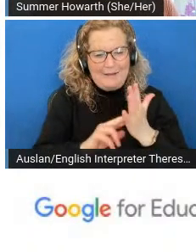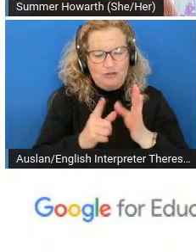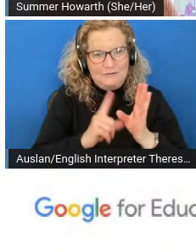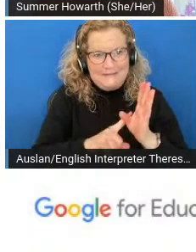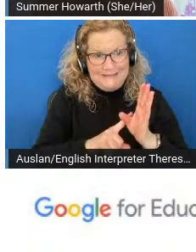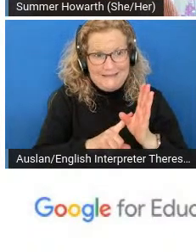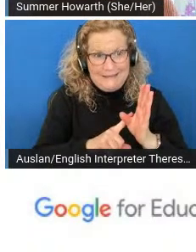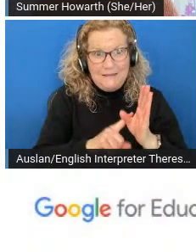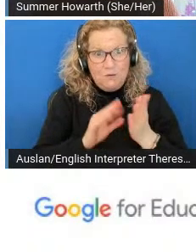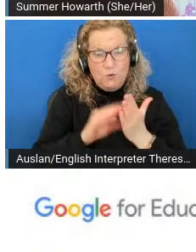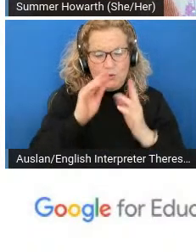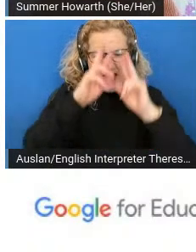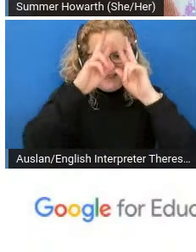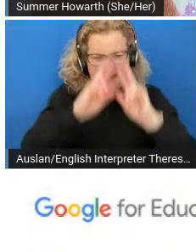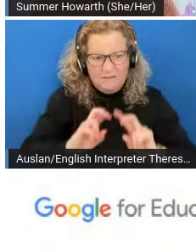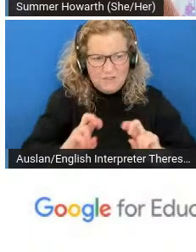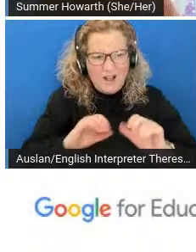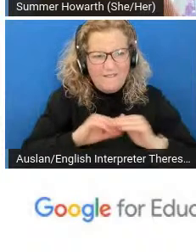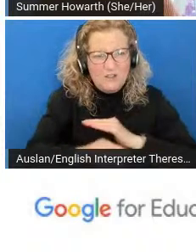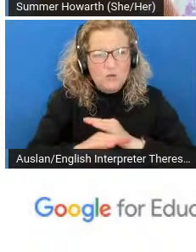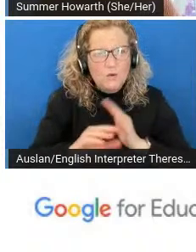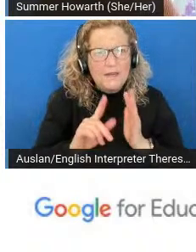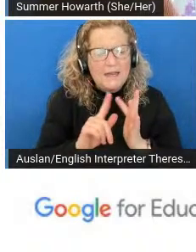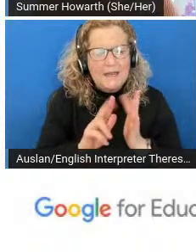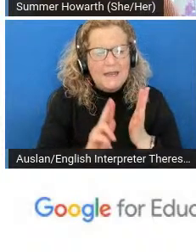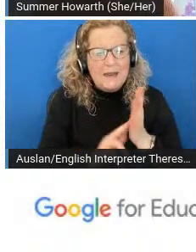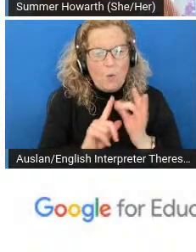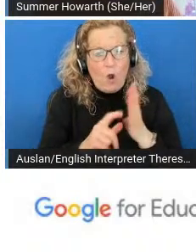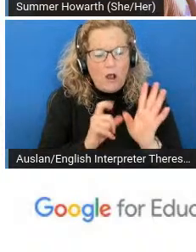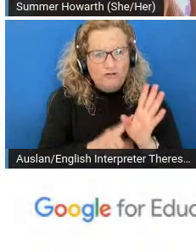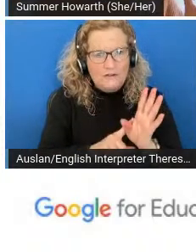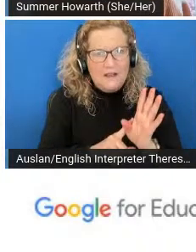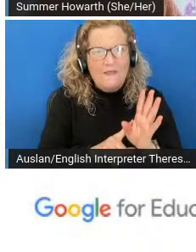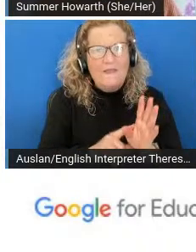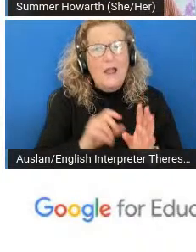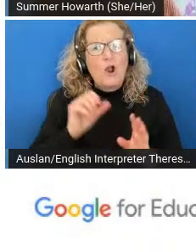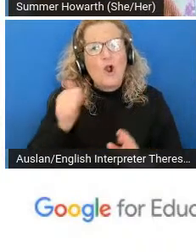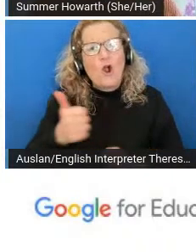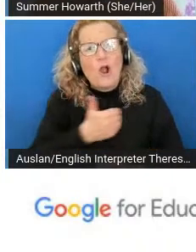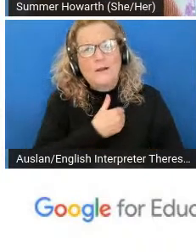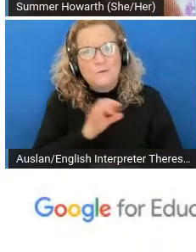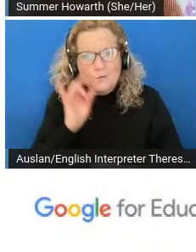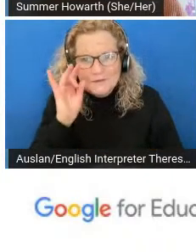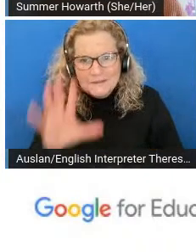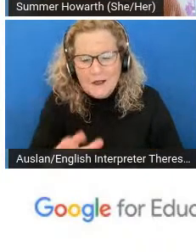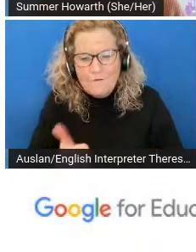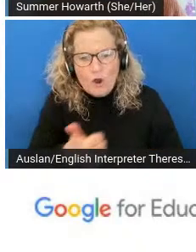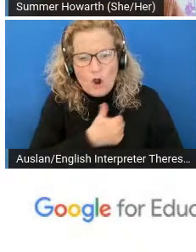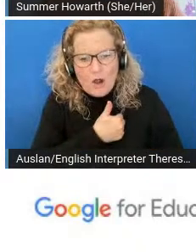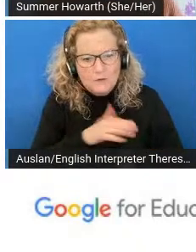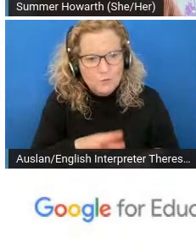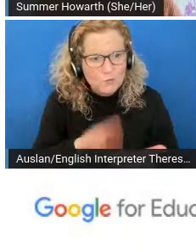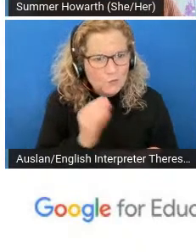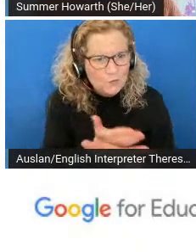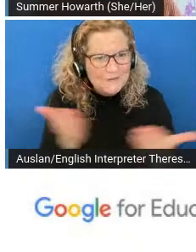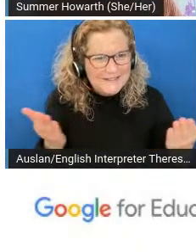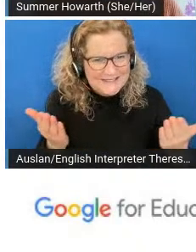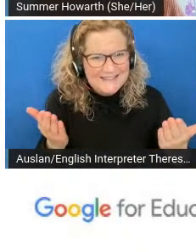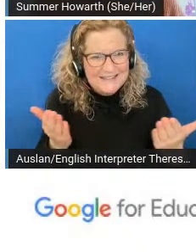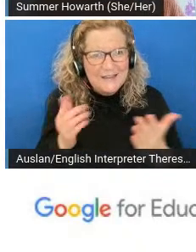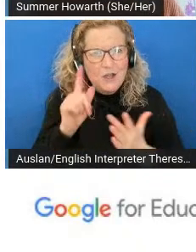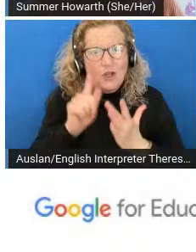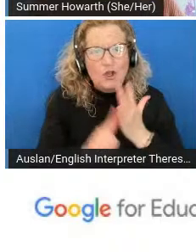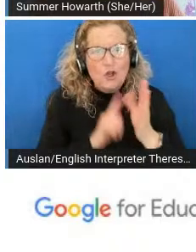good deep dive into inquiry, that kindness to yourself and your learners, very much the moments of joy, levity, and